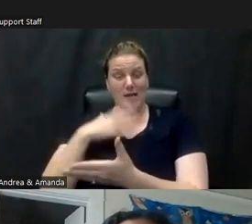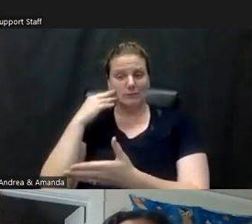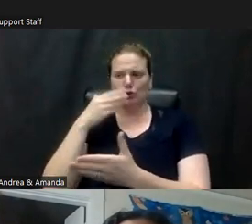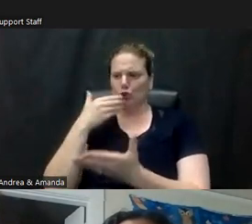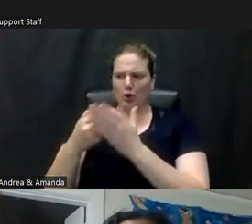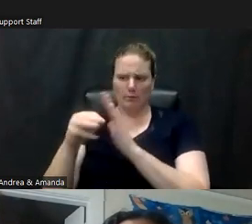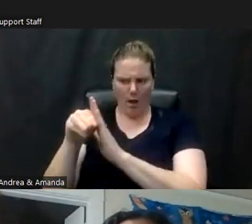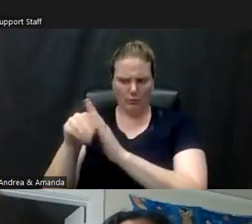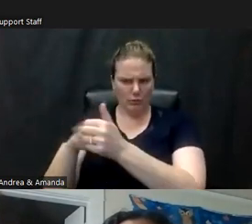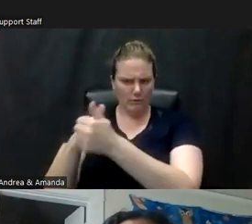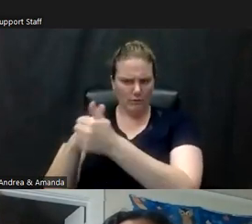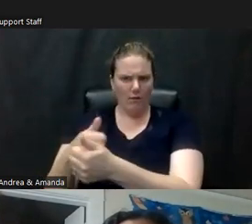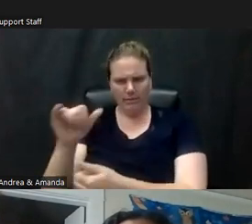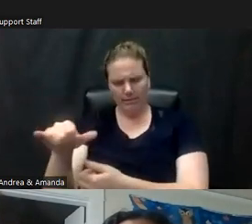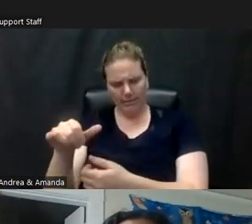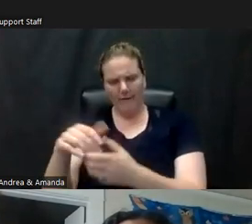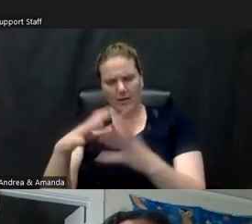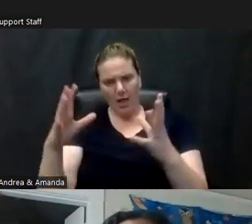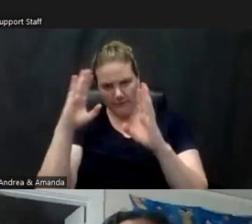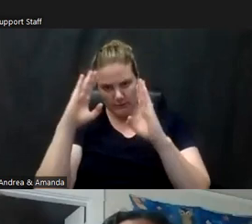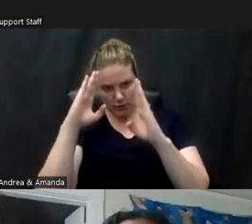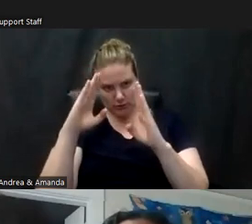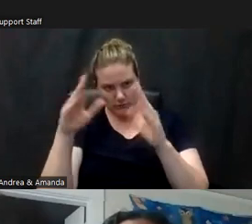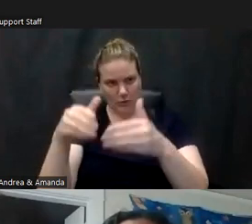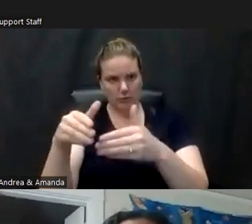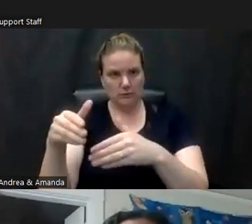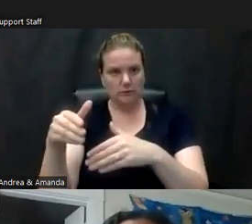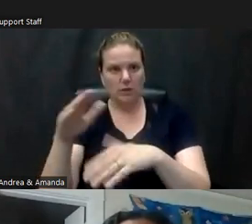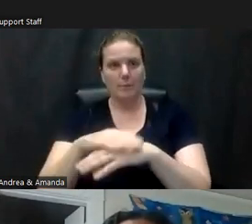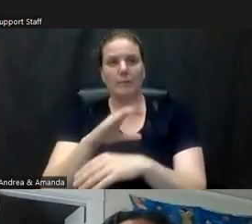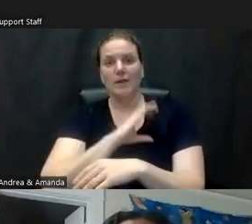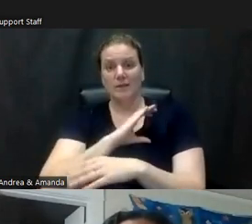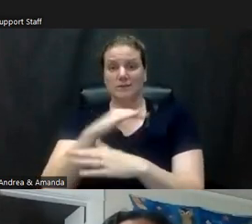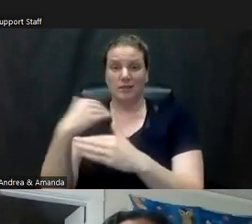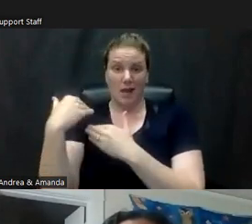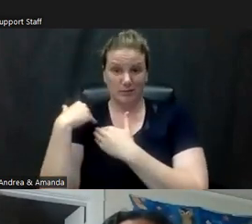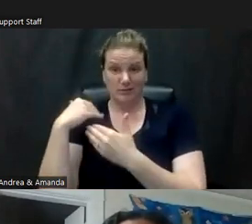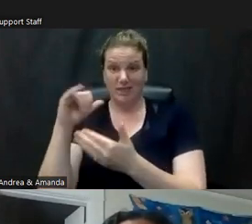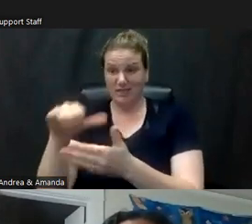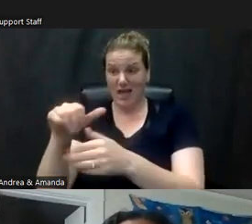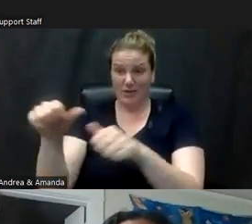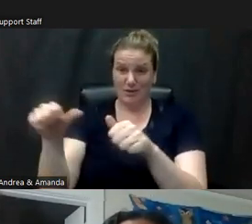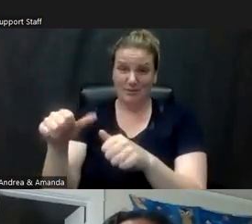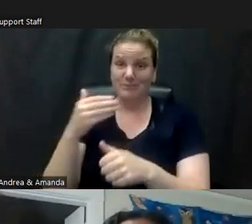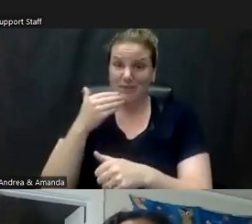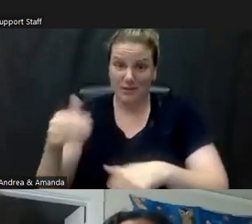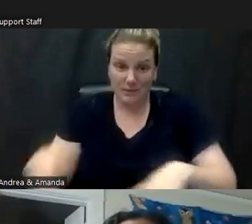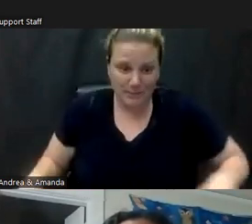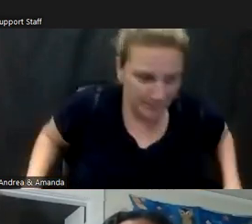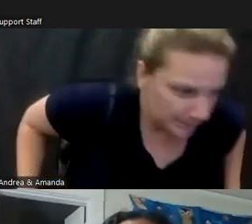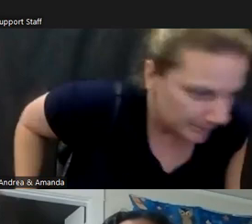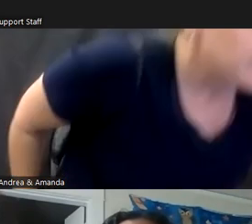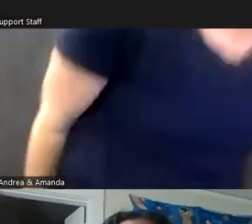at, given the fact that there's been a lot of attention focused on police accountability in that area. Thank you. Thank